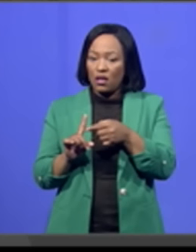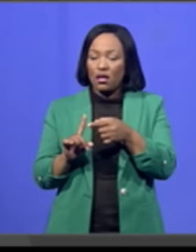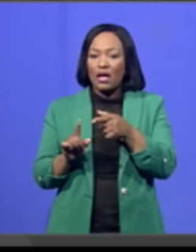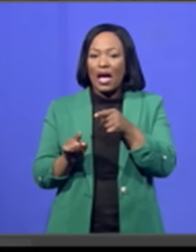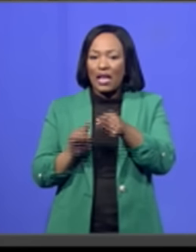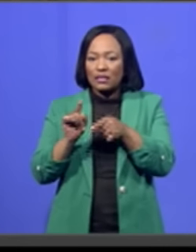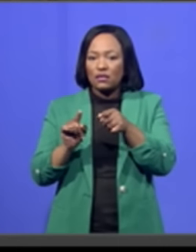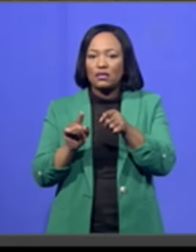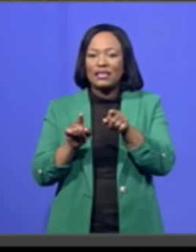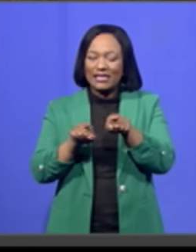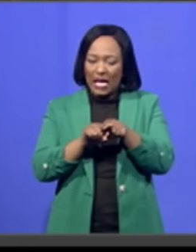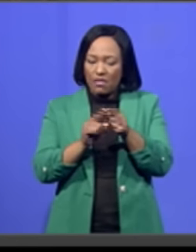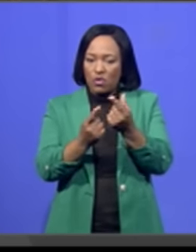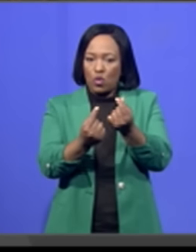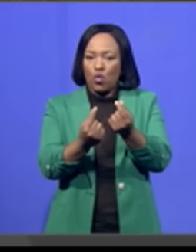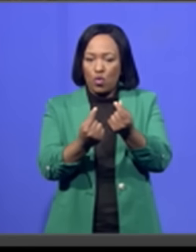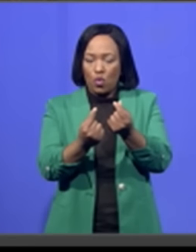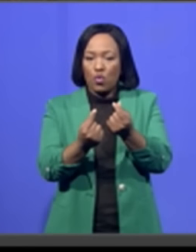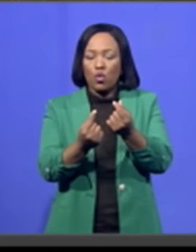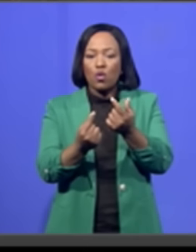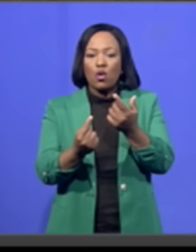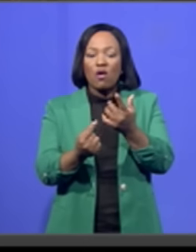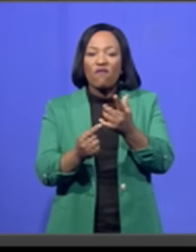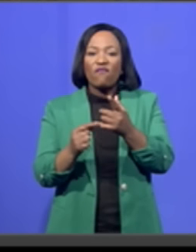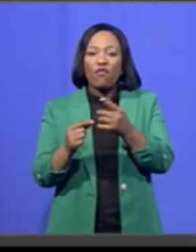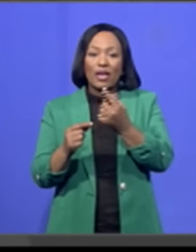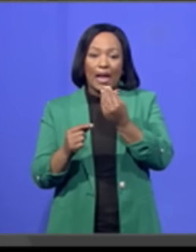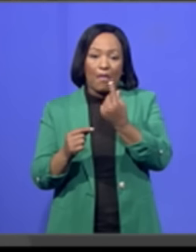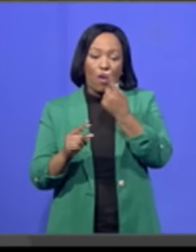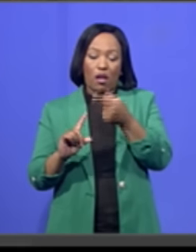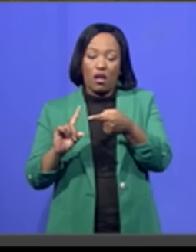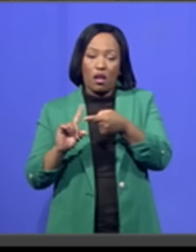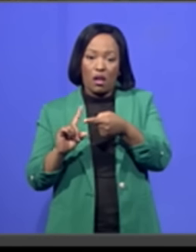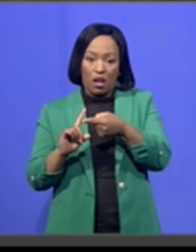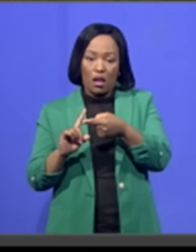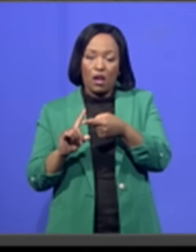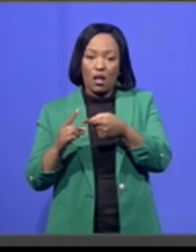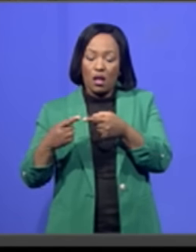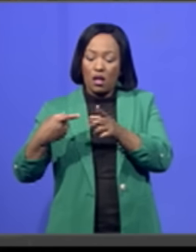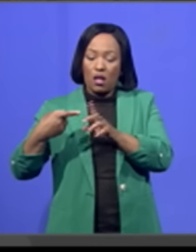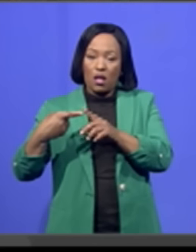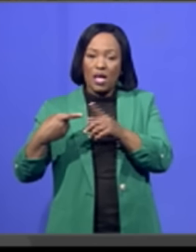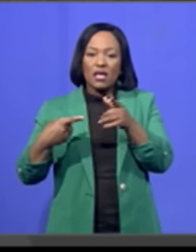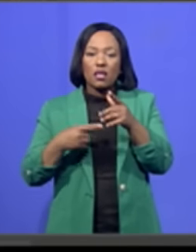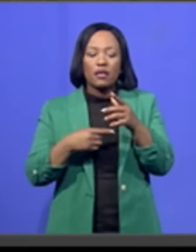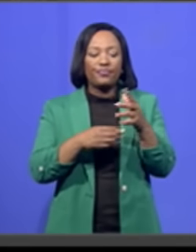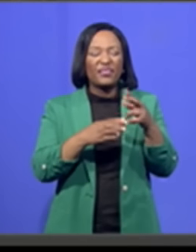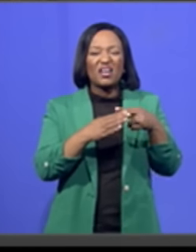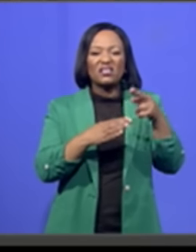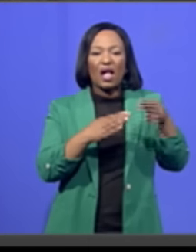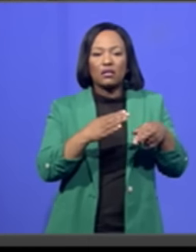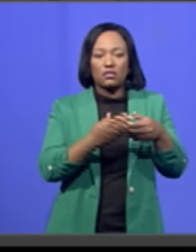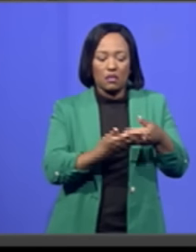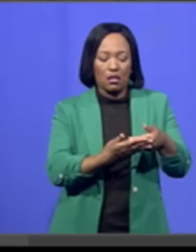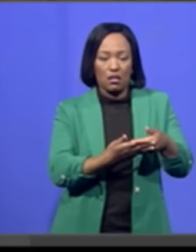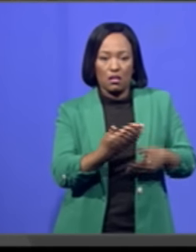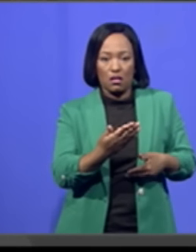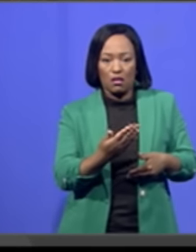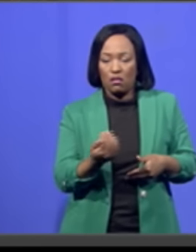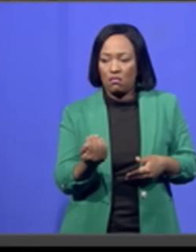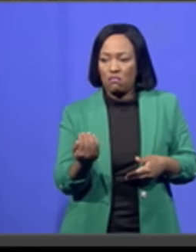did the same thing he did with relation to count number 1, where he produced results which